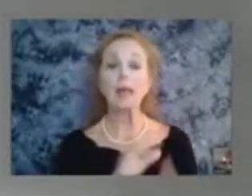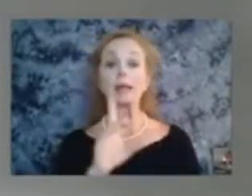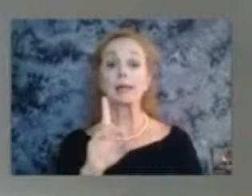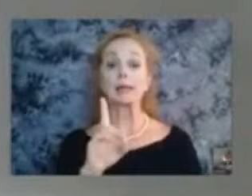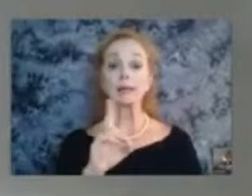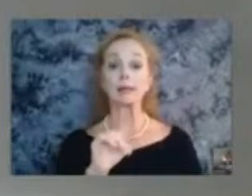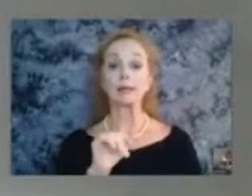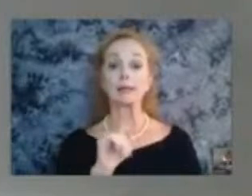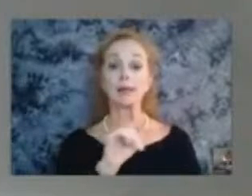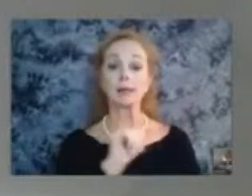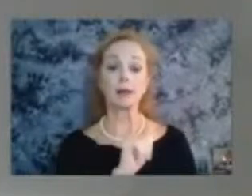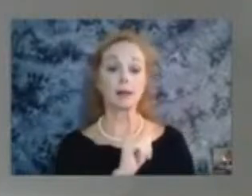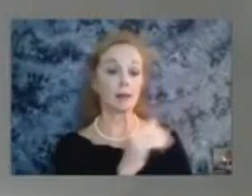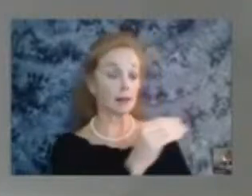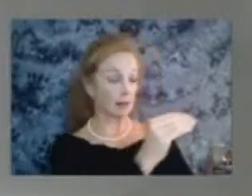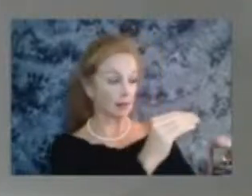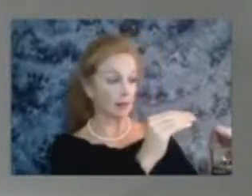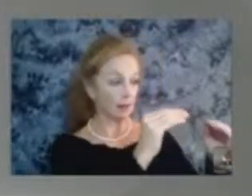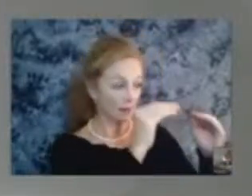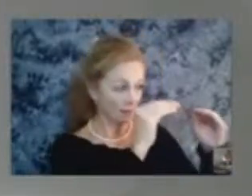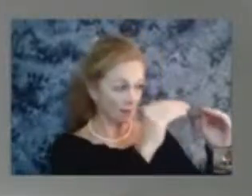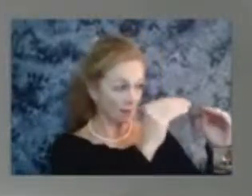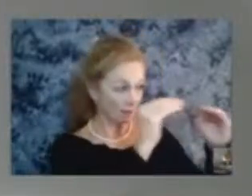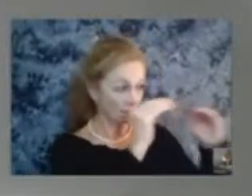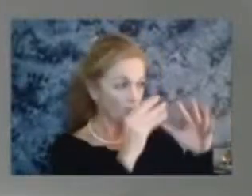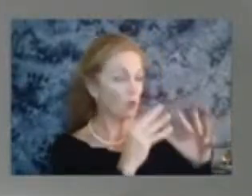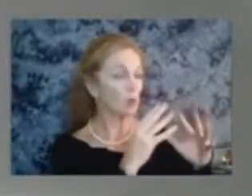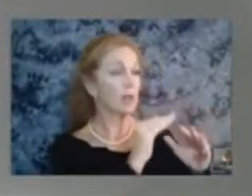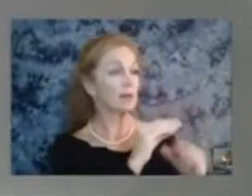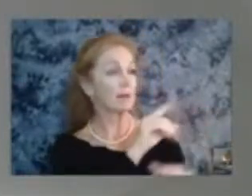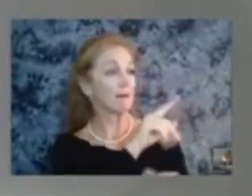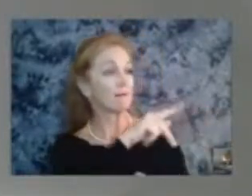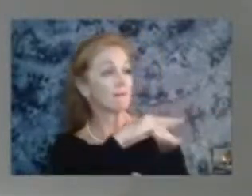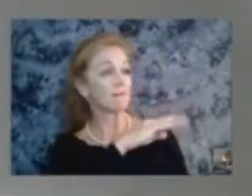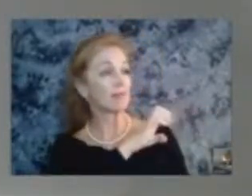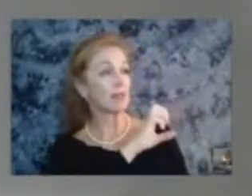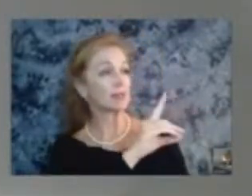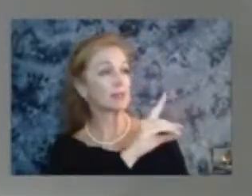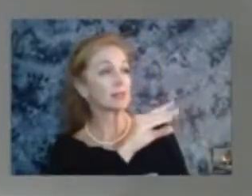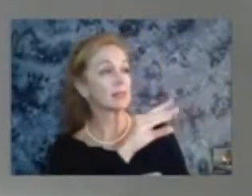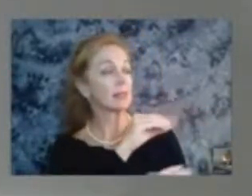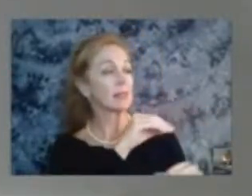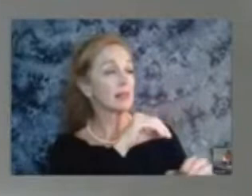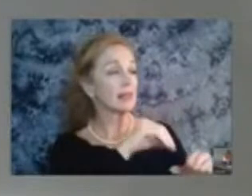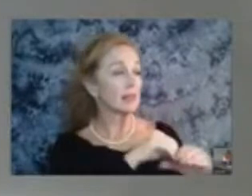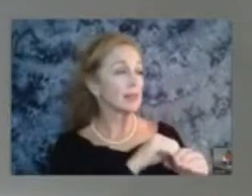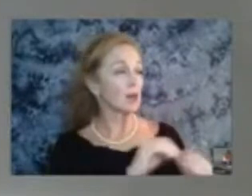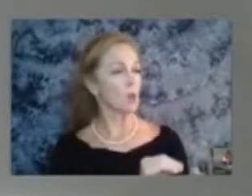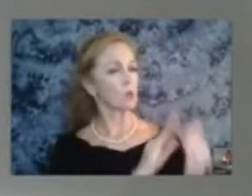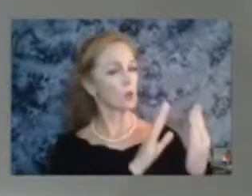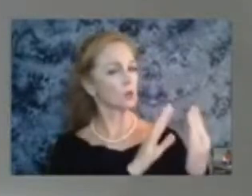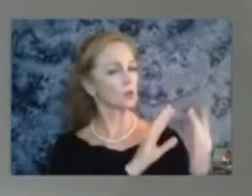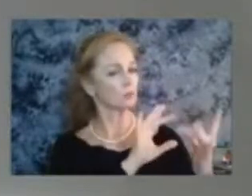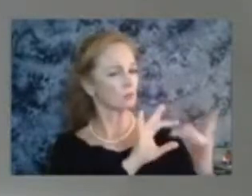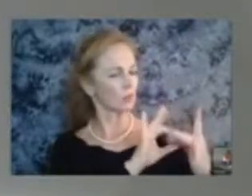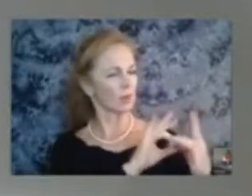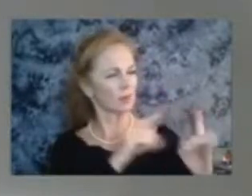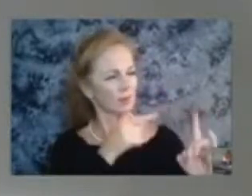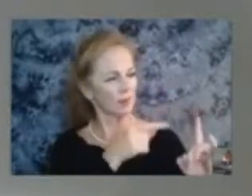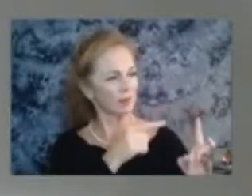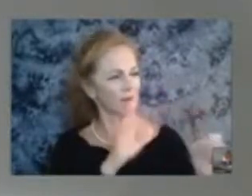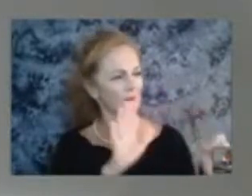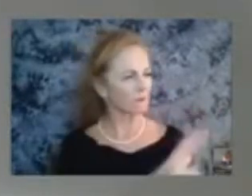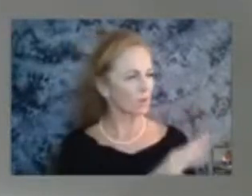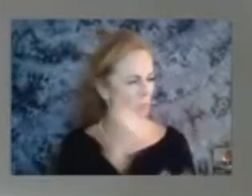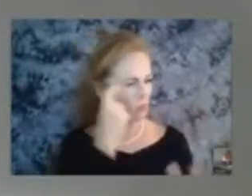data-informed and phased-in approach. And so with regards to that, fully recognize that there